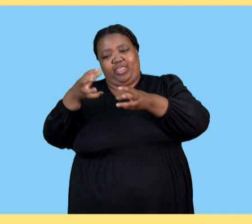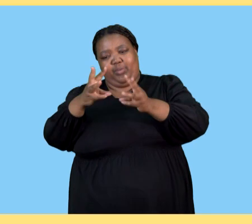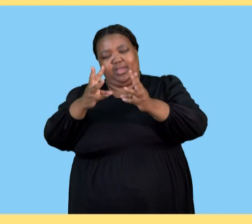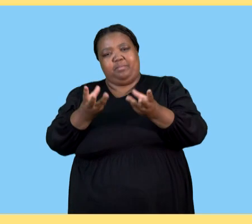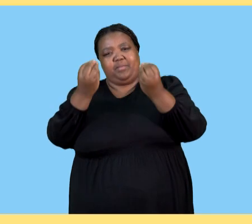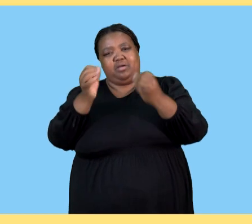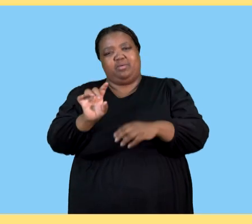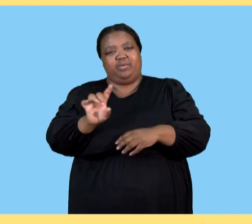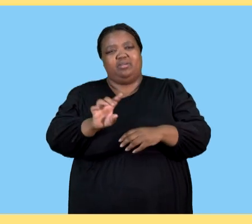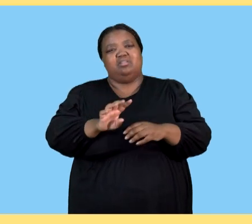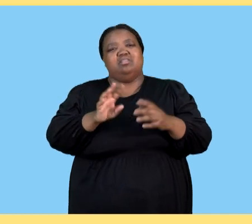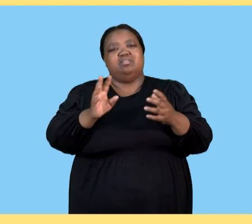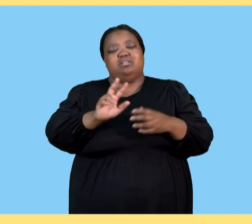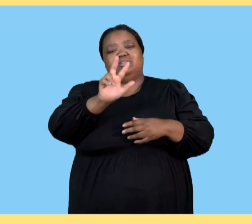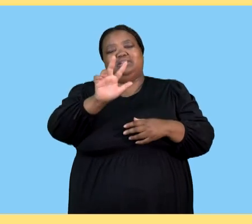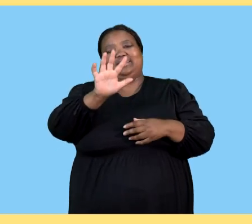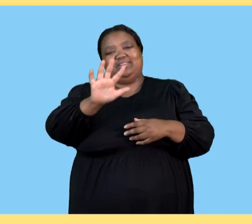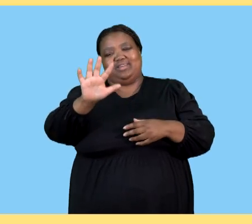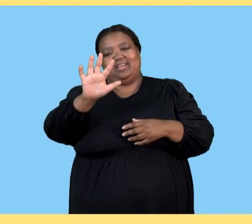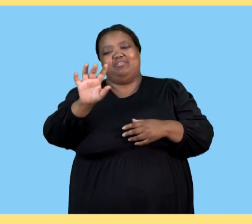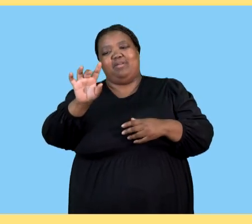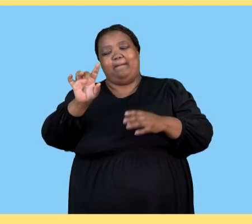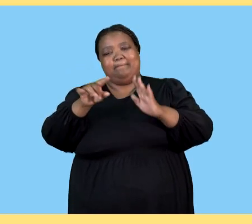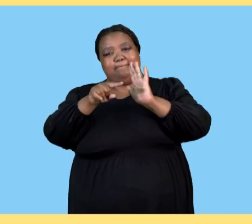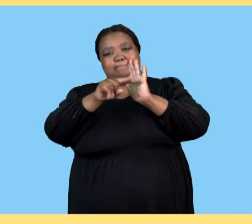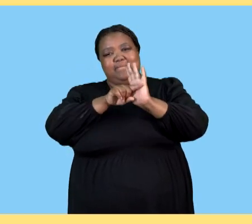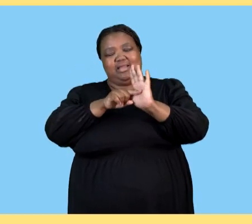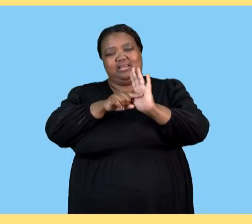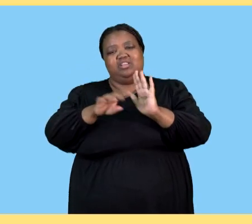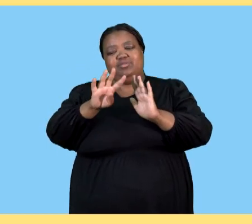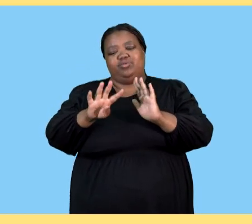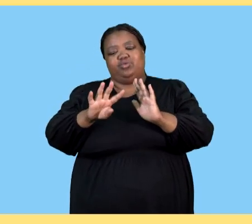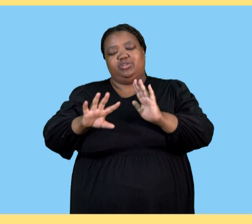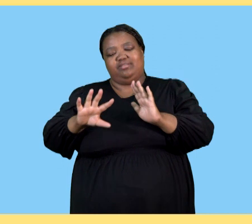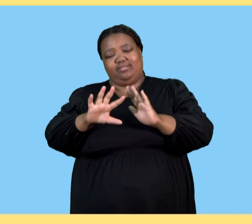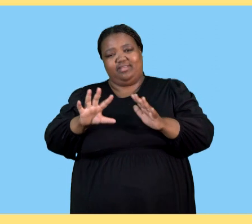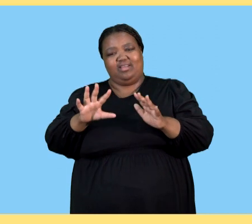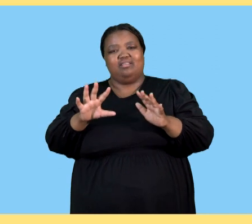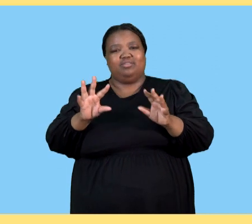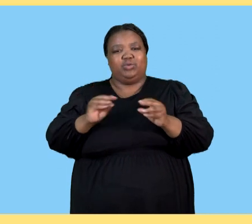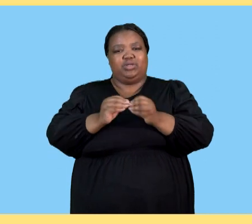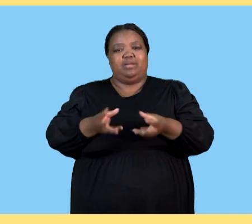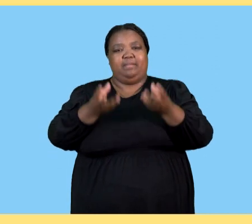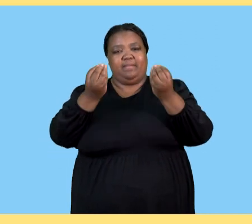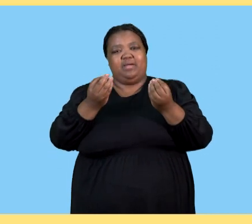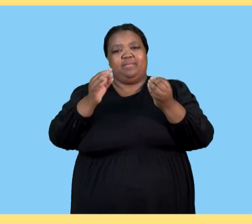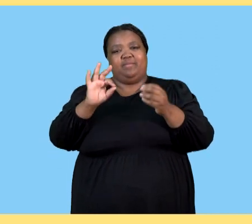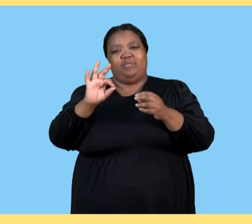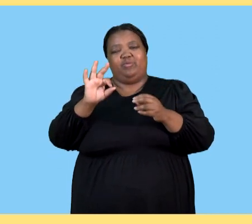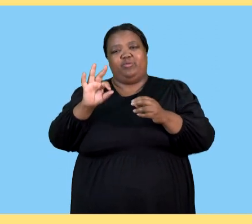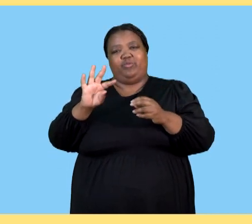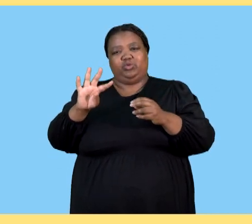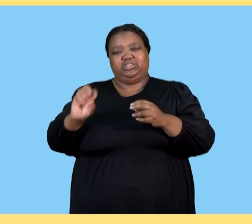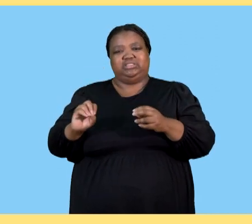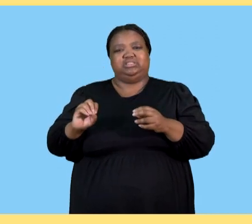it. 45,000 here. Then we say 85 minus 45. You end up with 40,000. The second way of getting